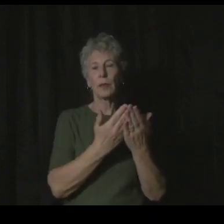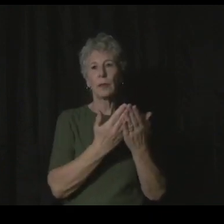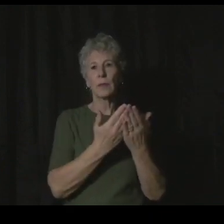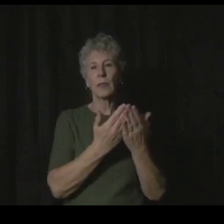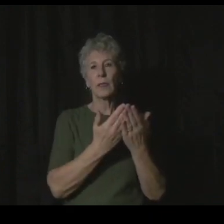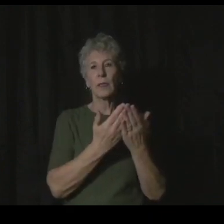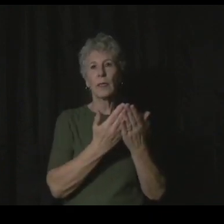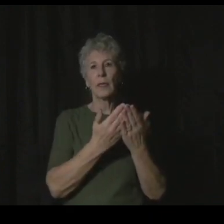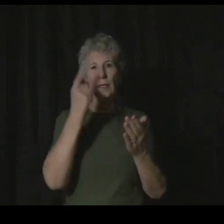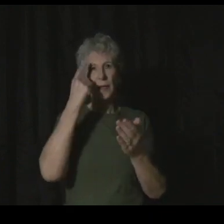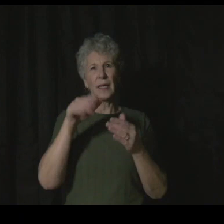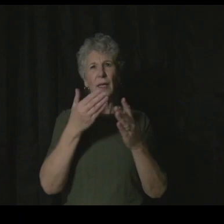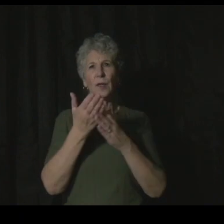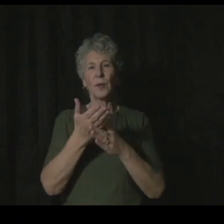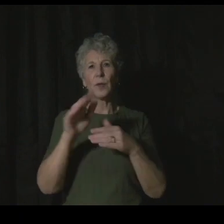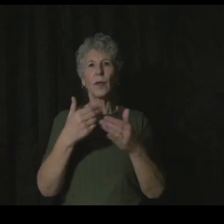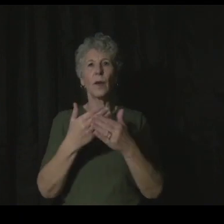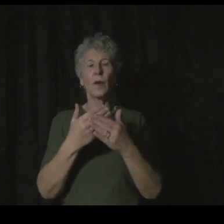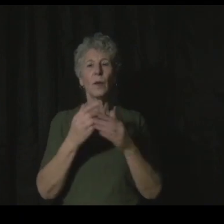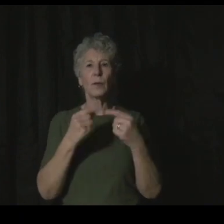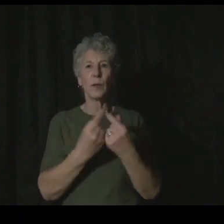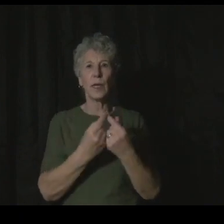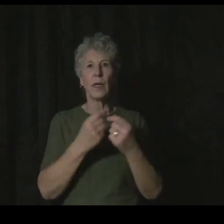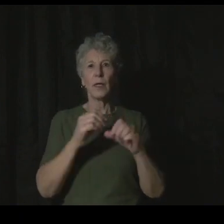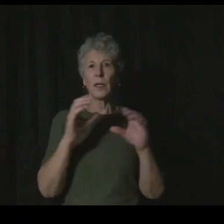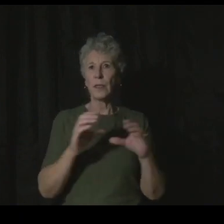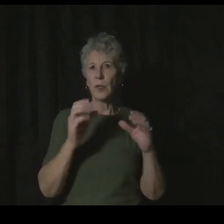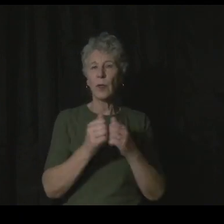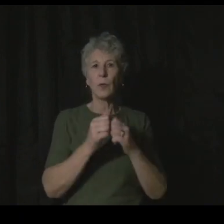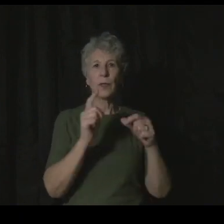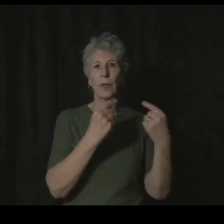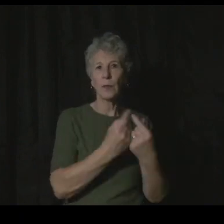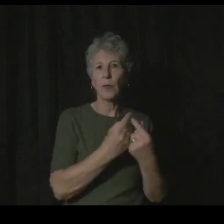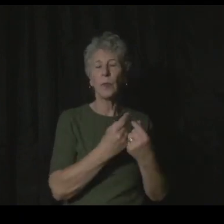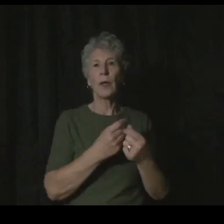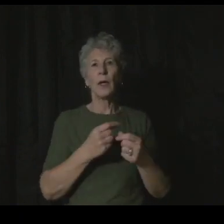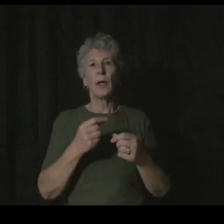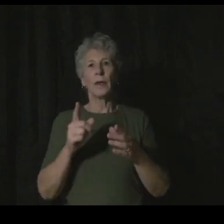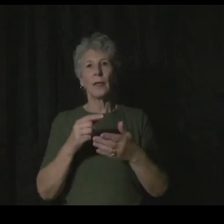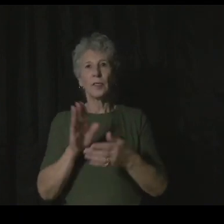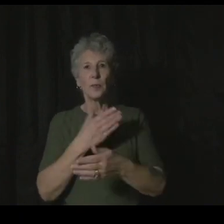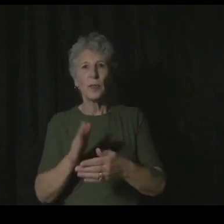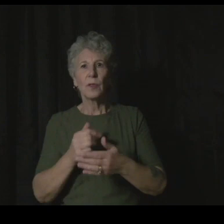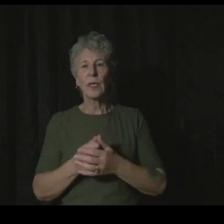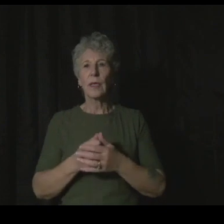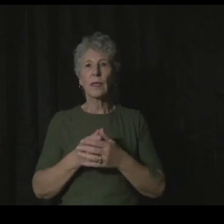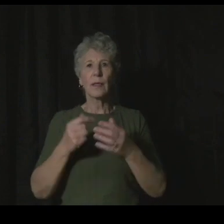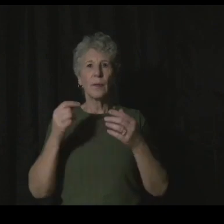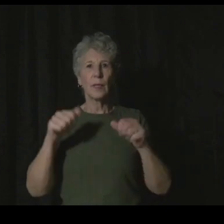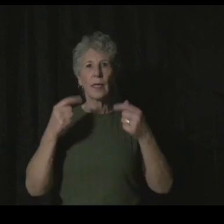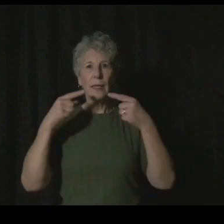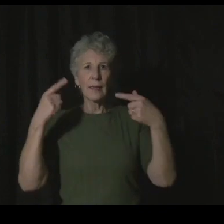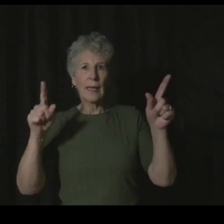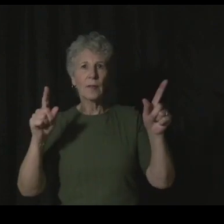the whole book. And you can do it with a group. There's music and aids to help you do it, and we're going to be announcing how to sign up for